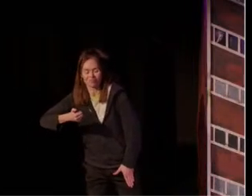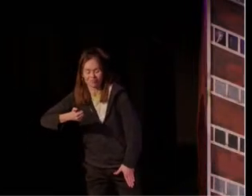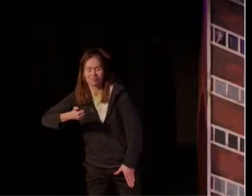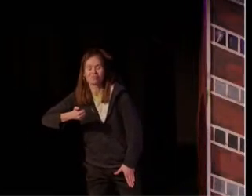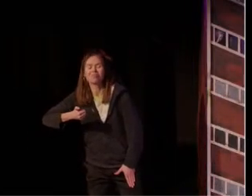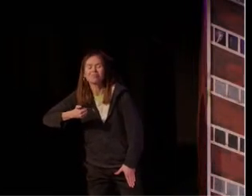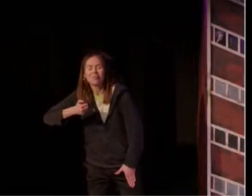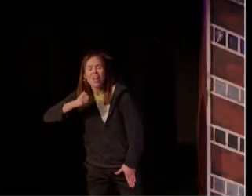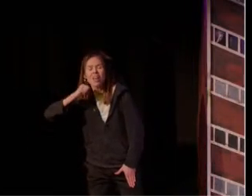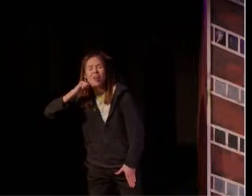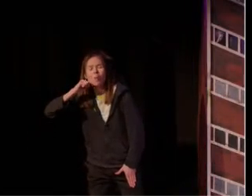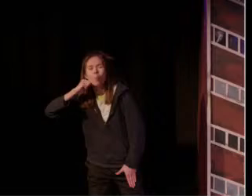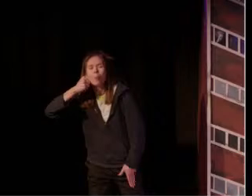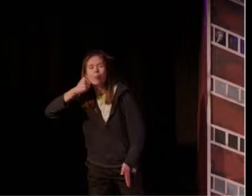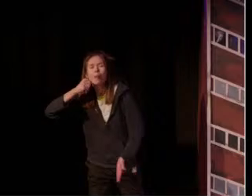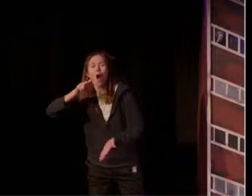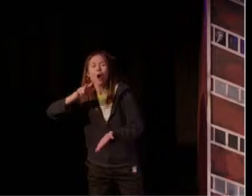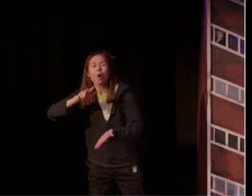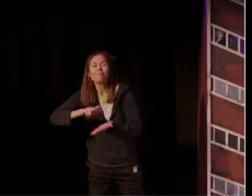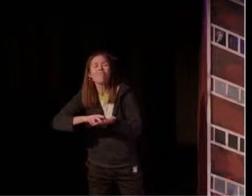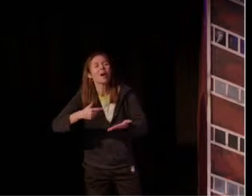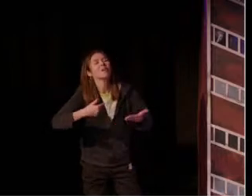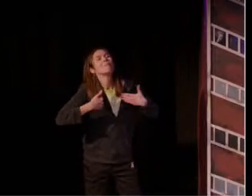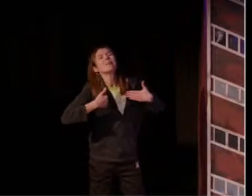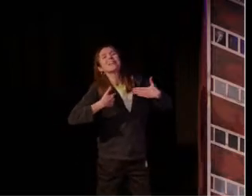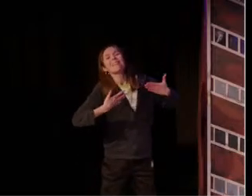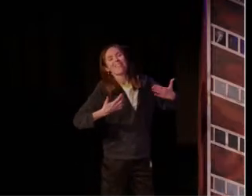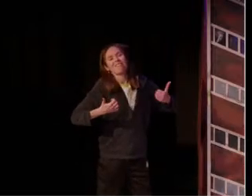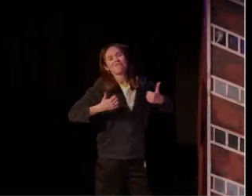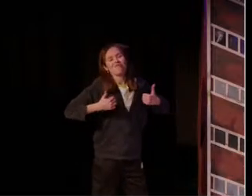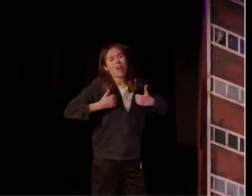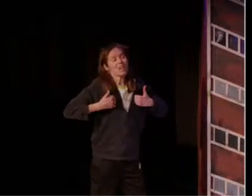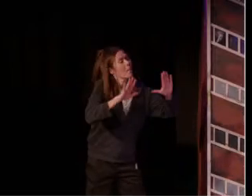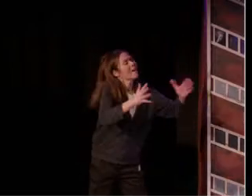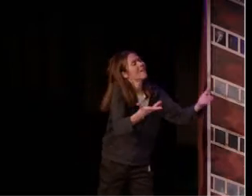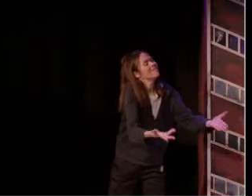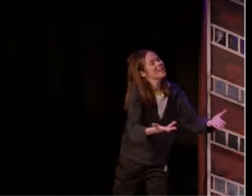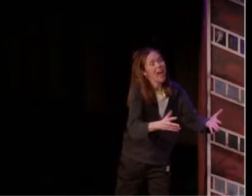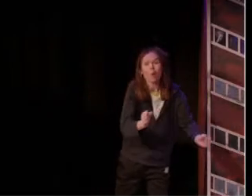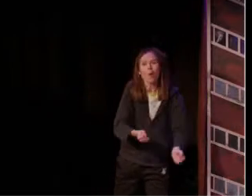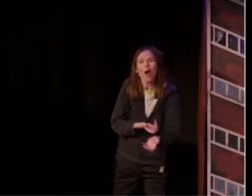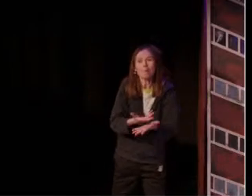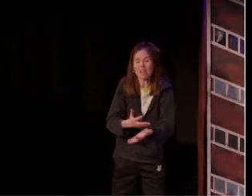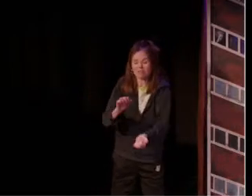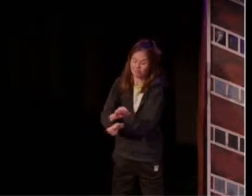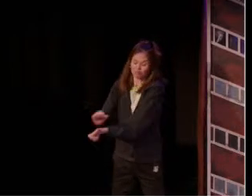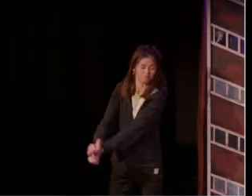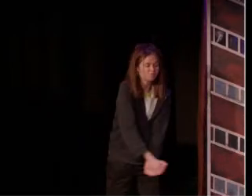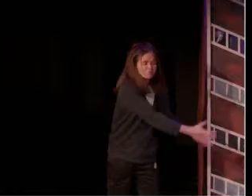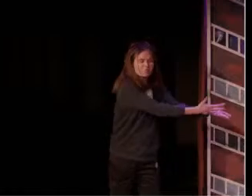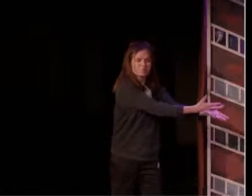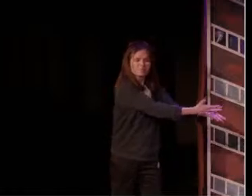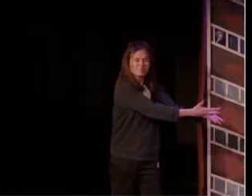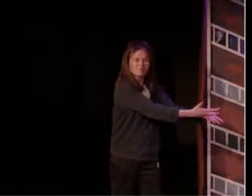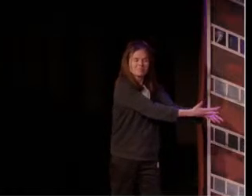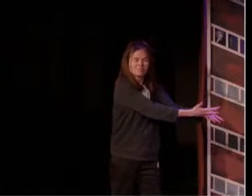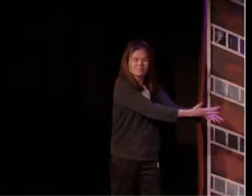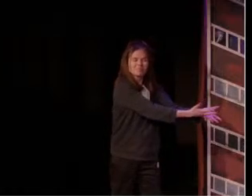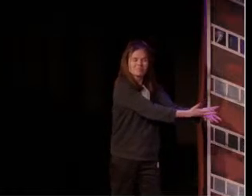to keep the slut confined, locked up for now, so that the treachery of others not be left for her to do.